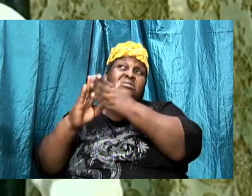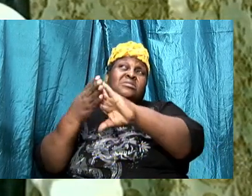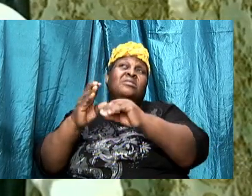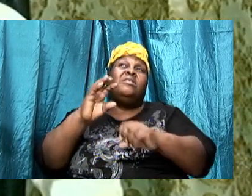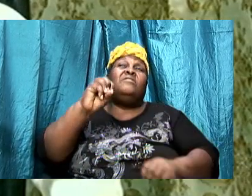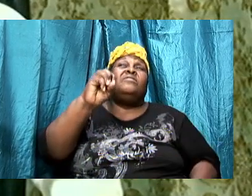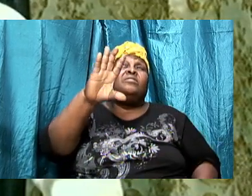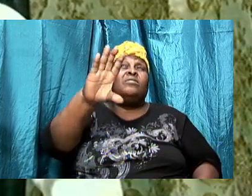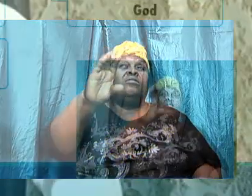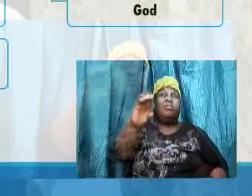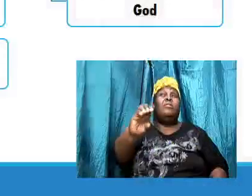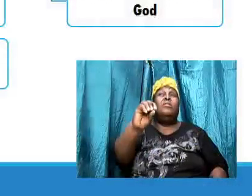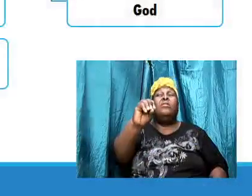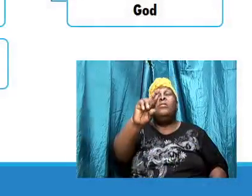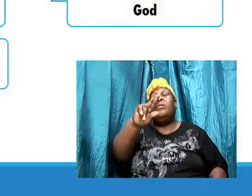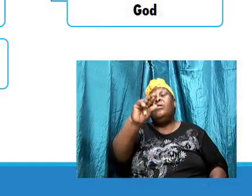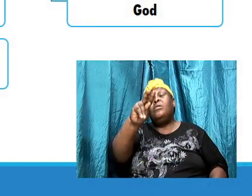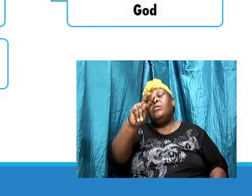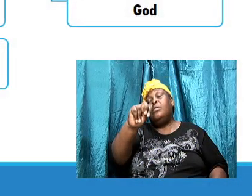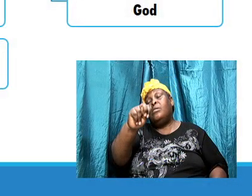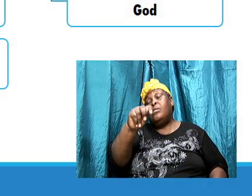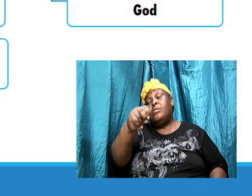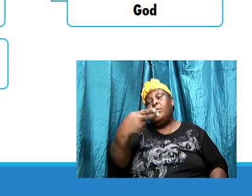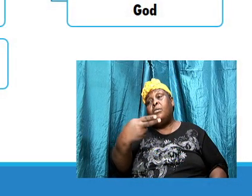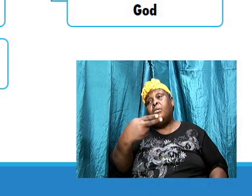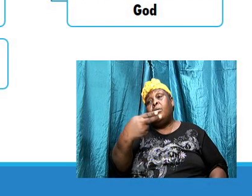on to say, you know,